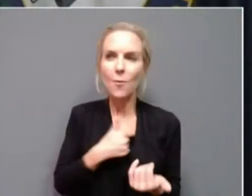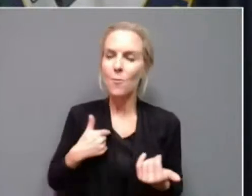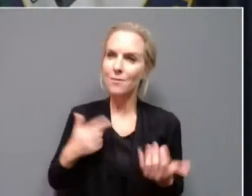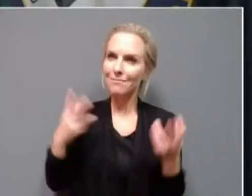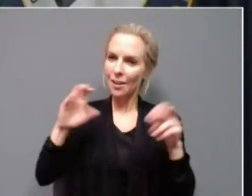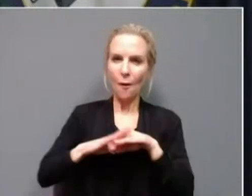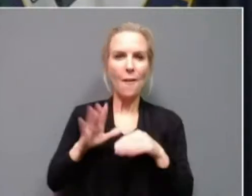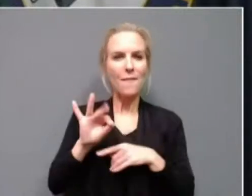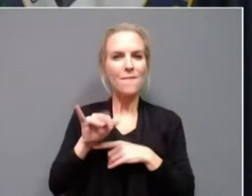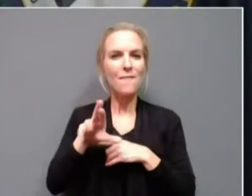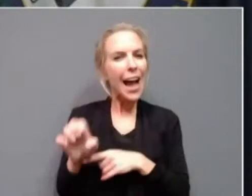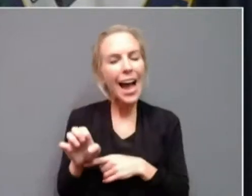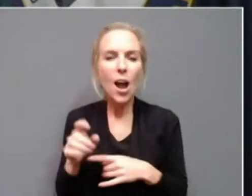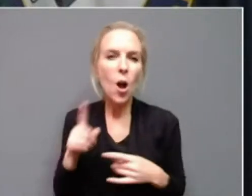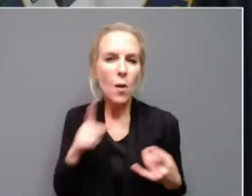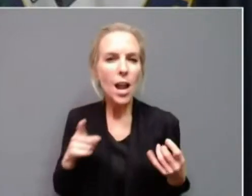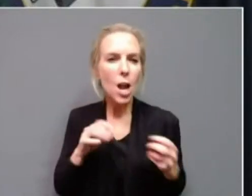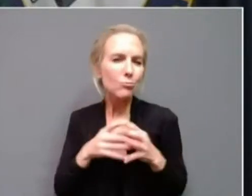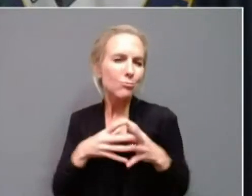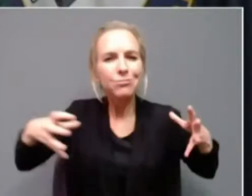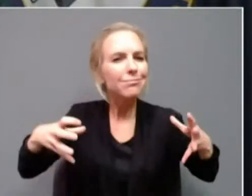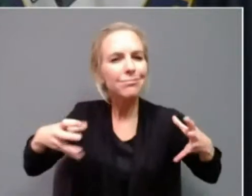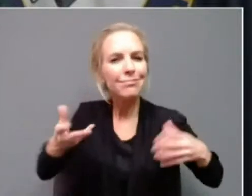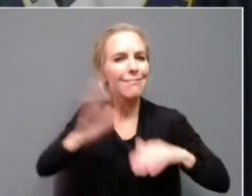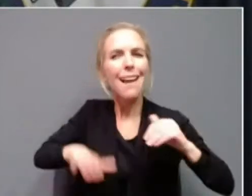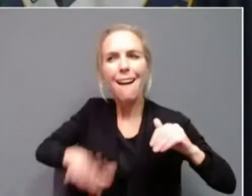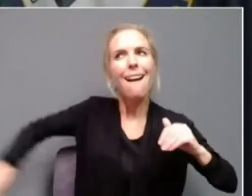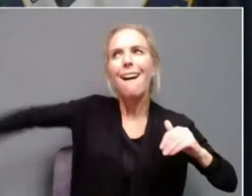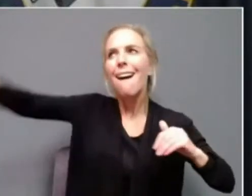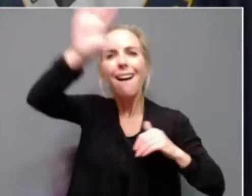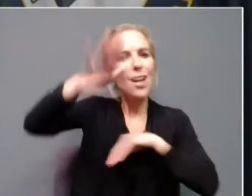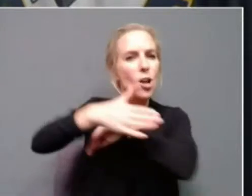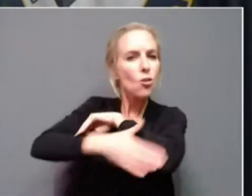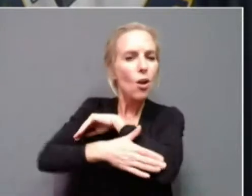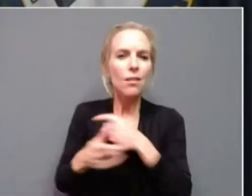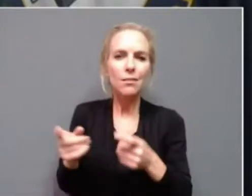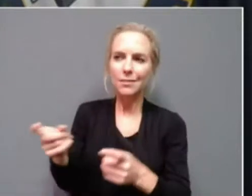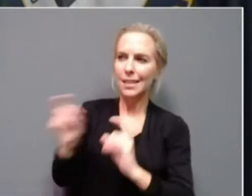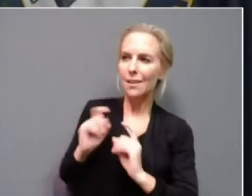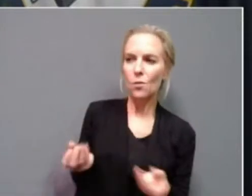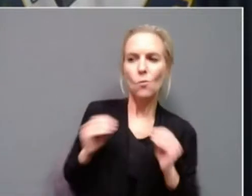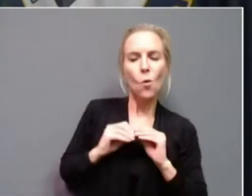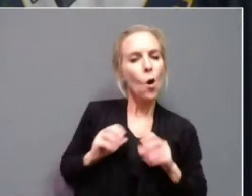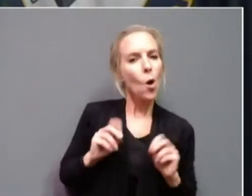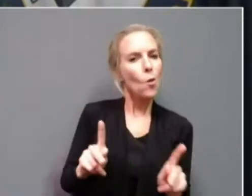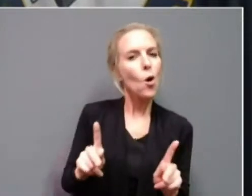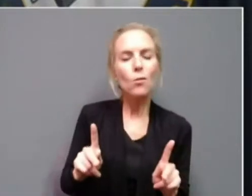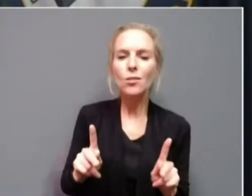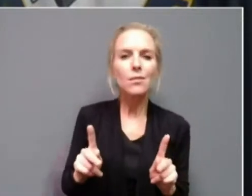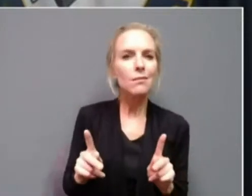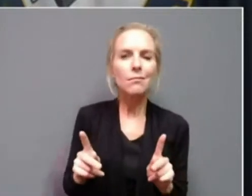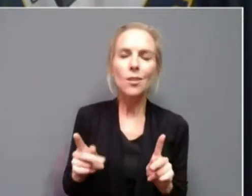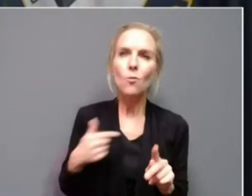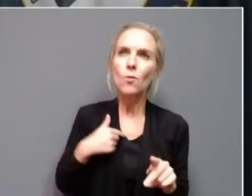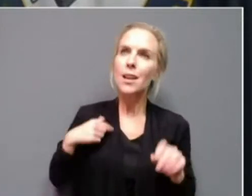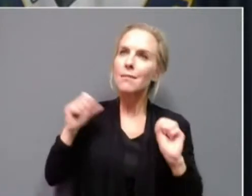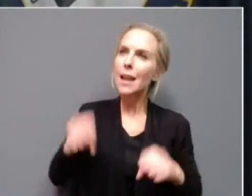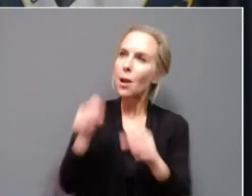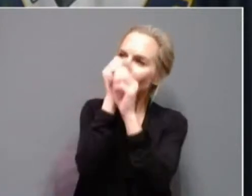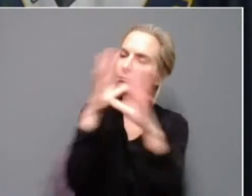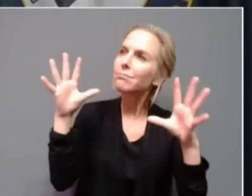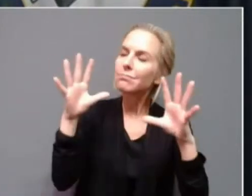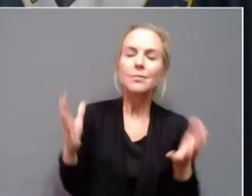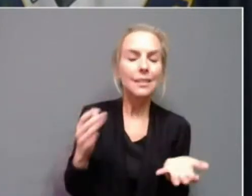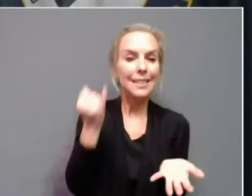faster than just about everywhere else, giving us more opportunity than we could have ever dreamed of. So